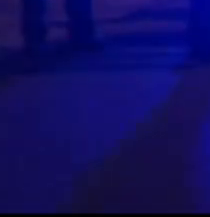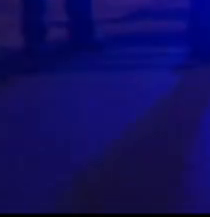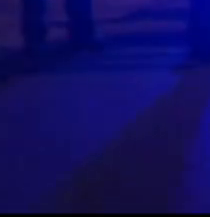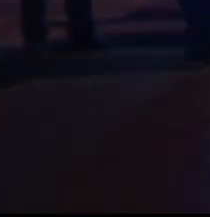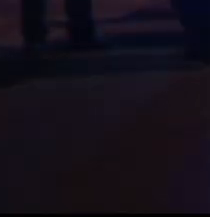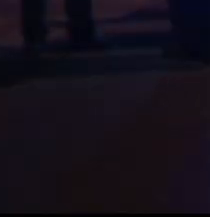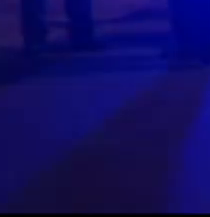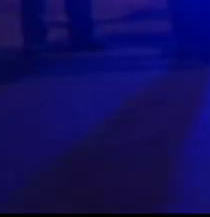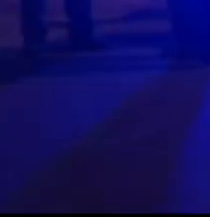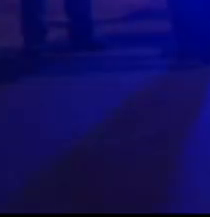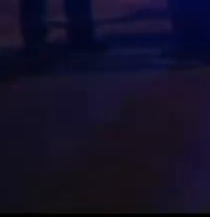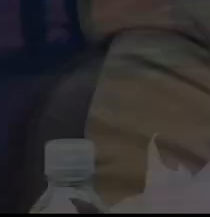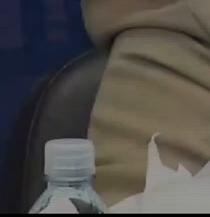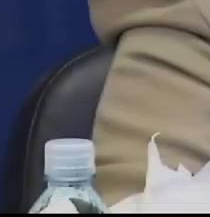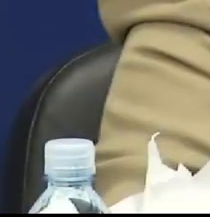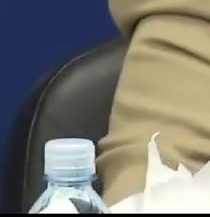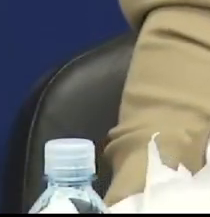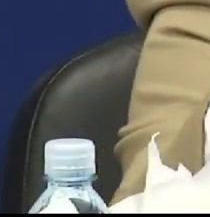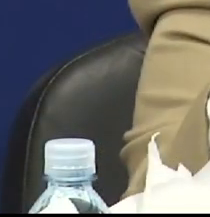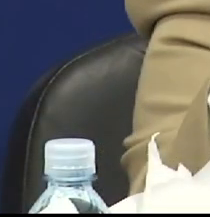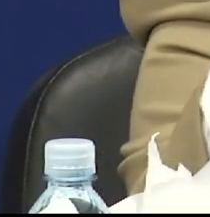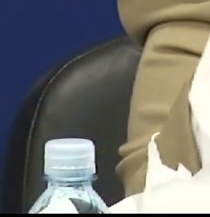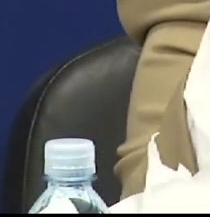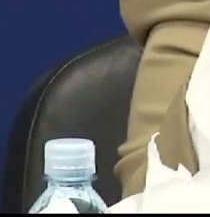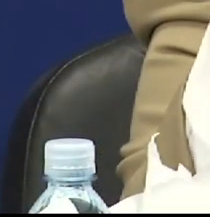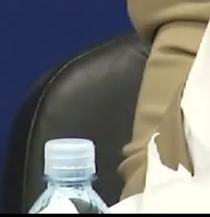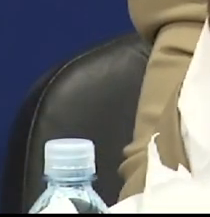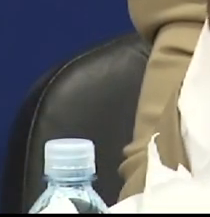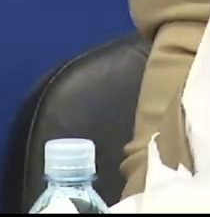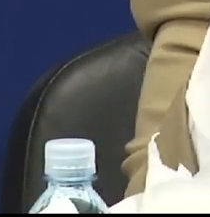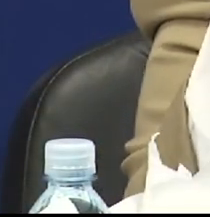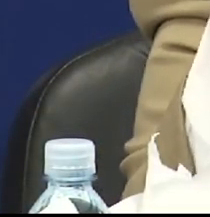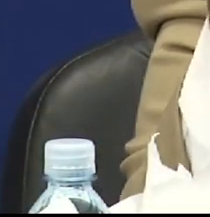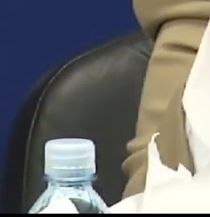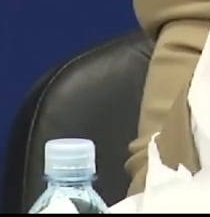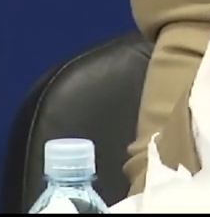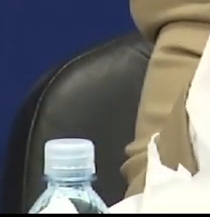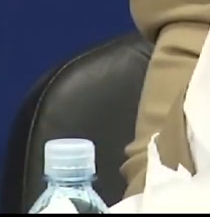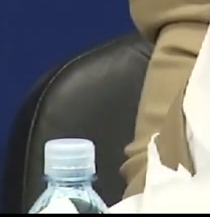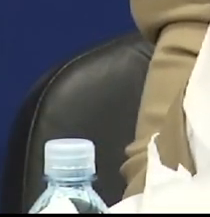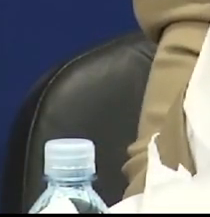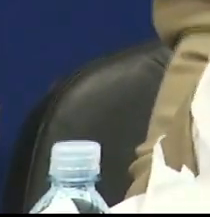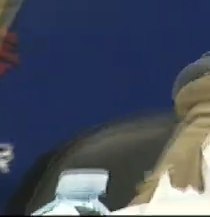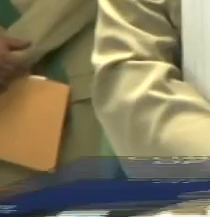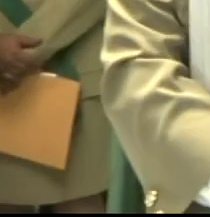Coming up, the commissioner of police says crime is down and has the stats to back it up.